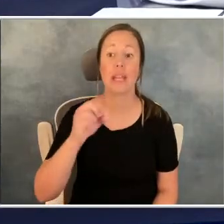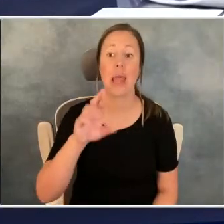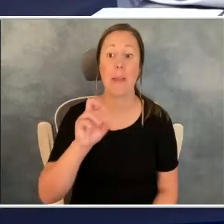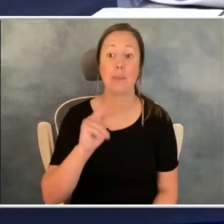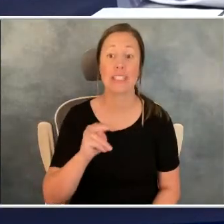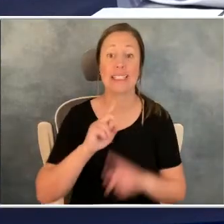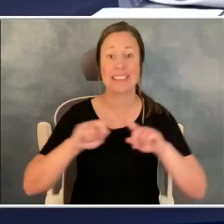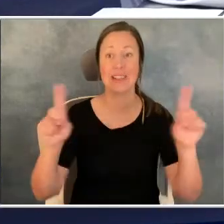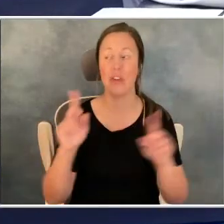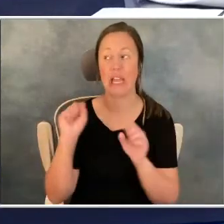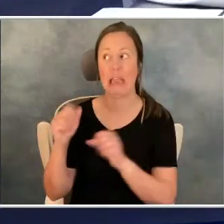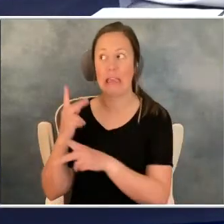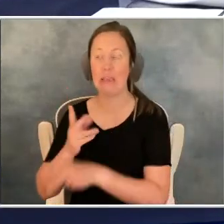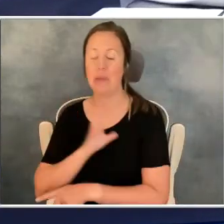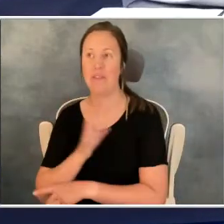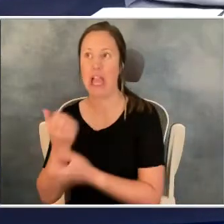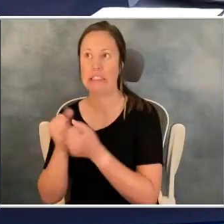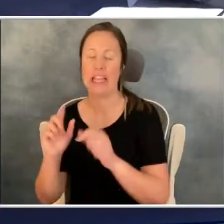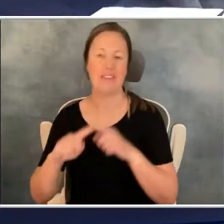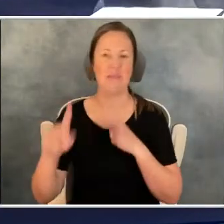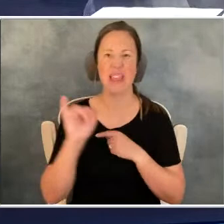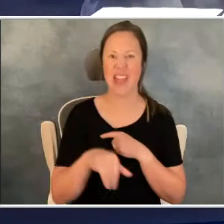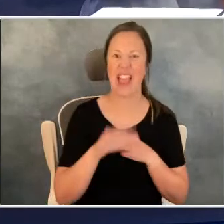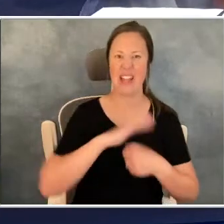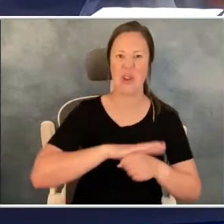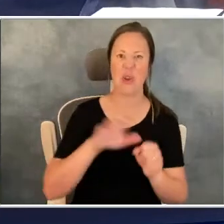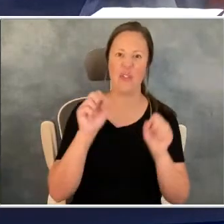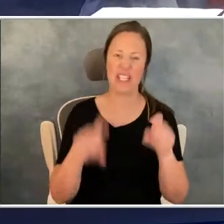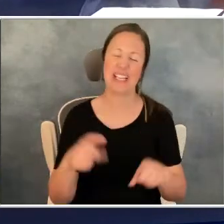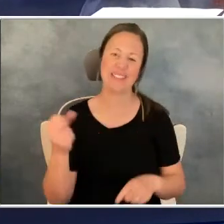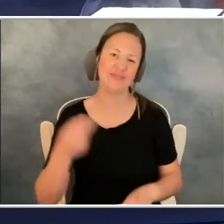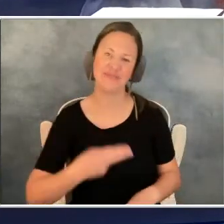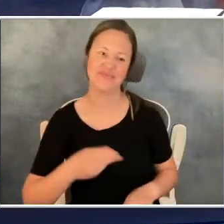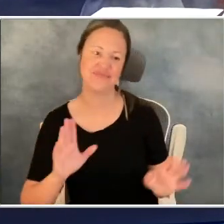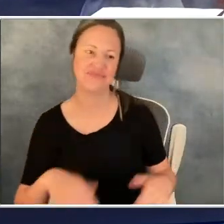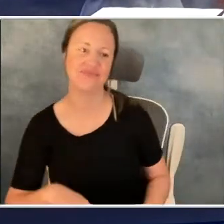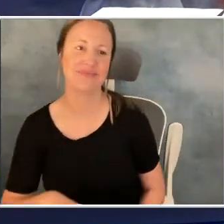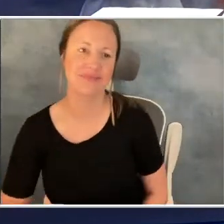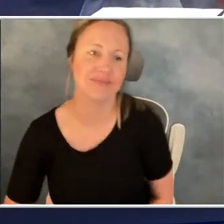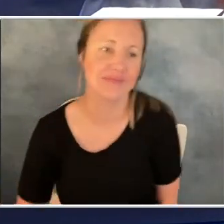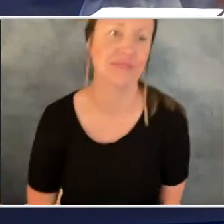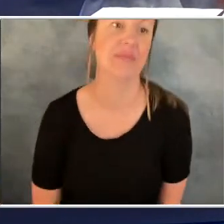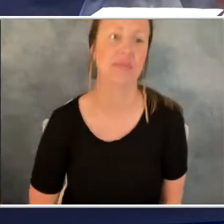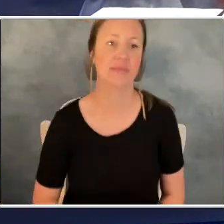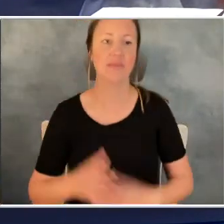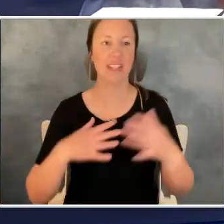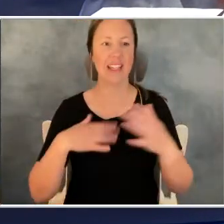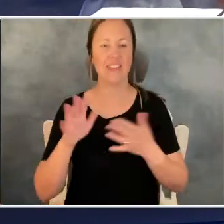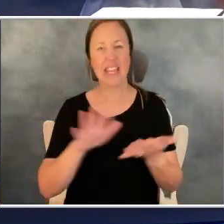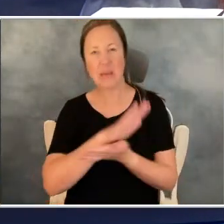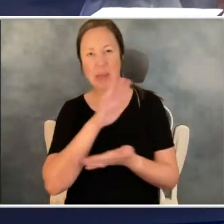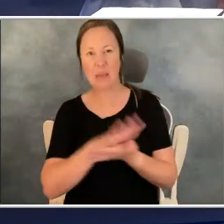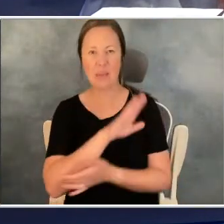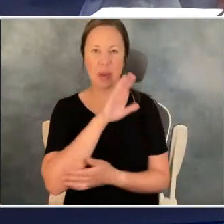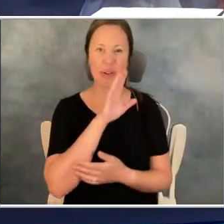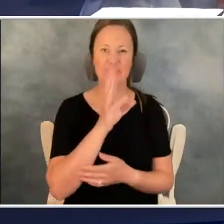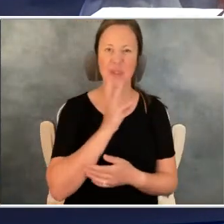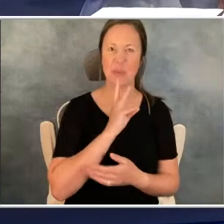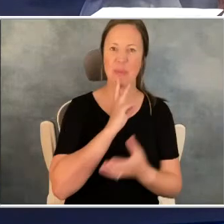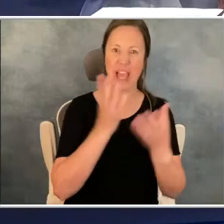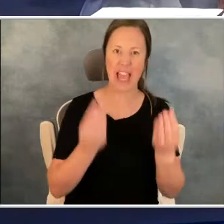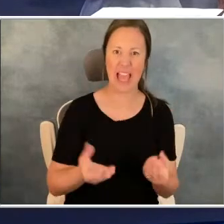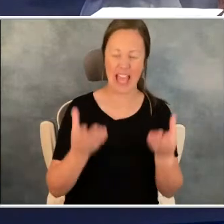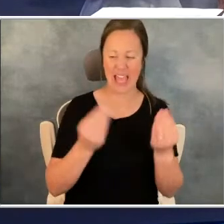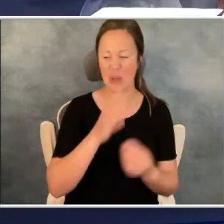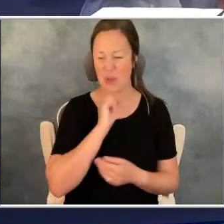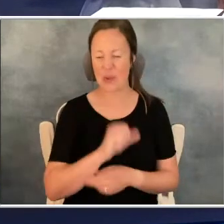it go. I'm 100%. And even the test strip paper has thing and get too moist, it can get a little old, and then it doesn't respond correct. I mean, there's just so